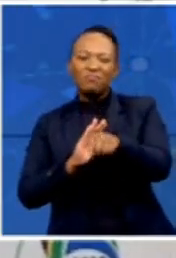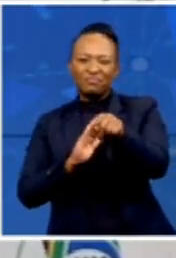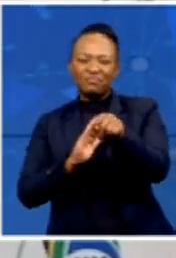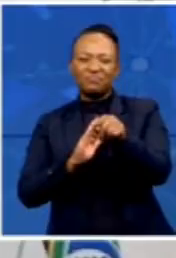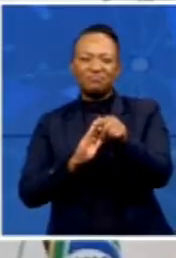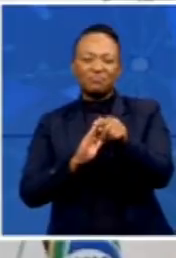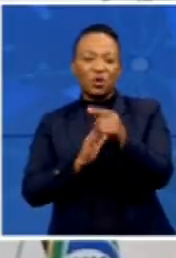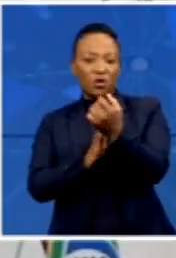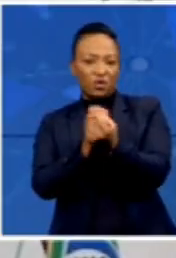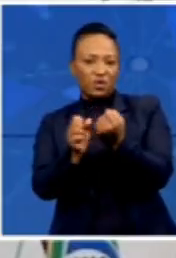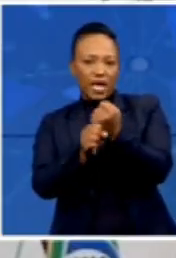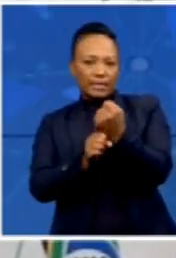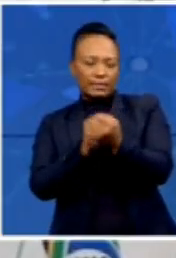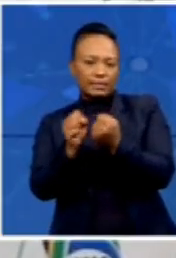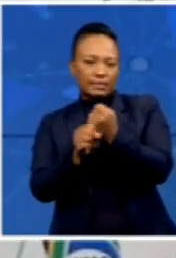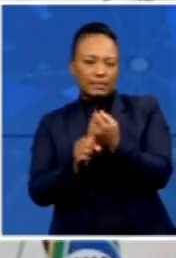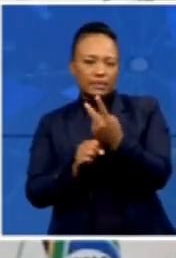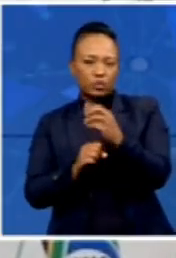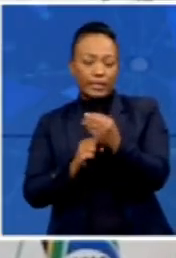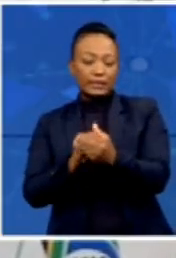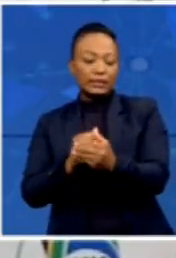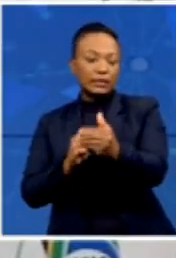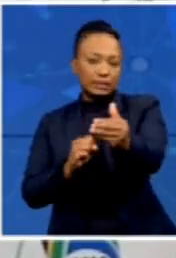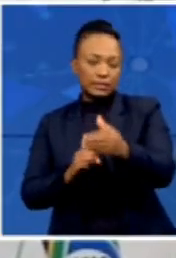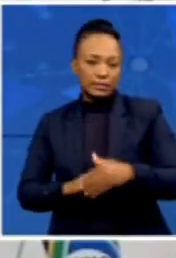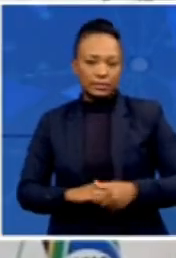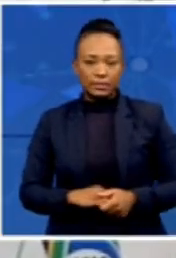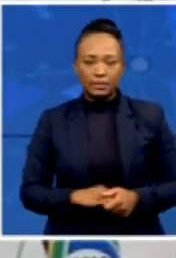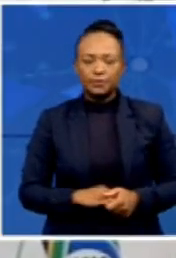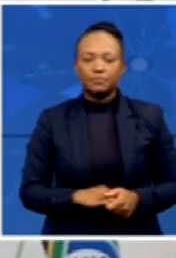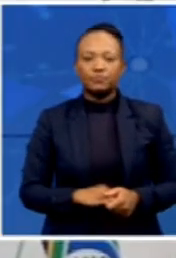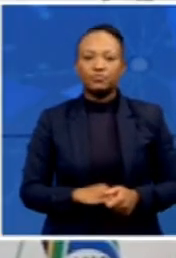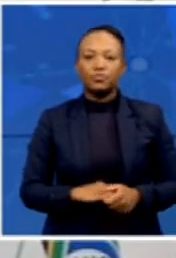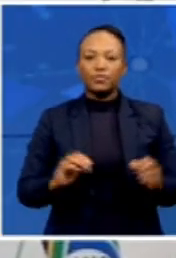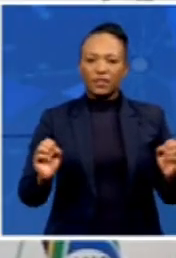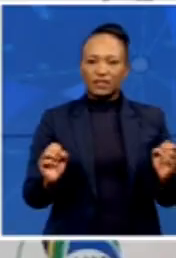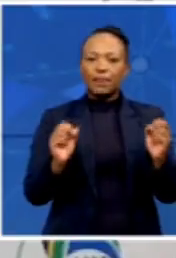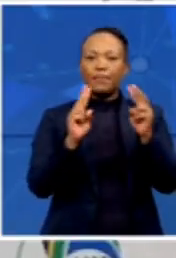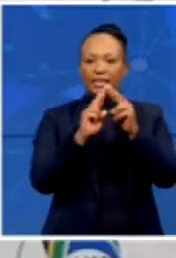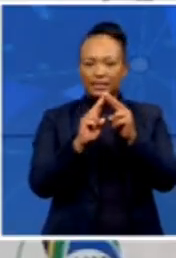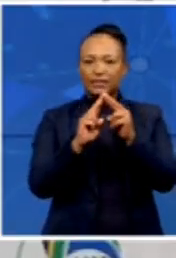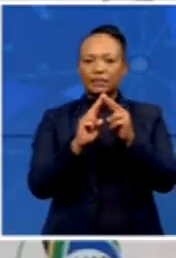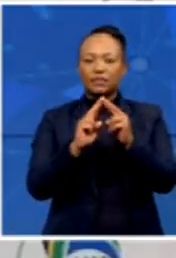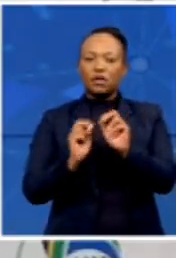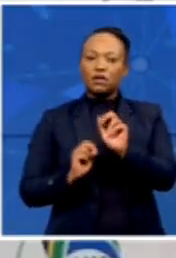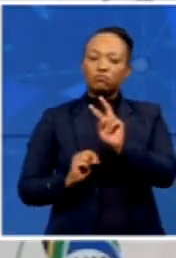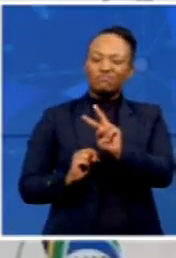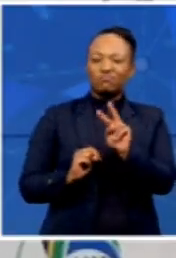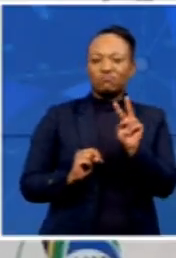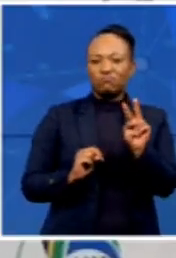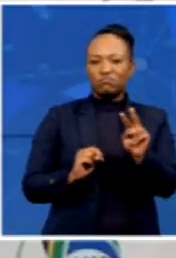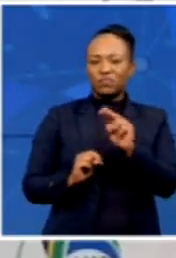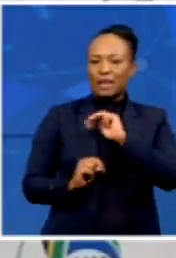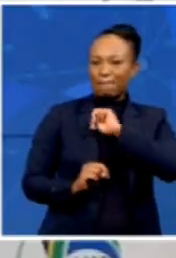It is at this summit that the 22nd of March of each year